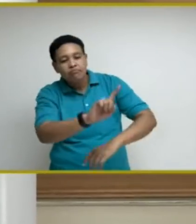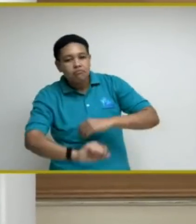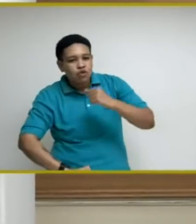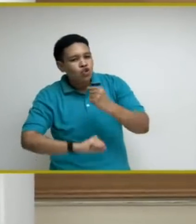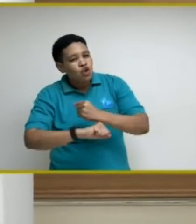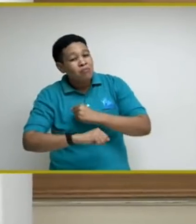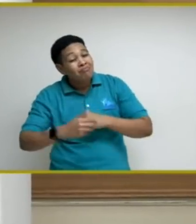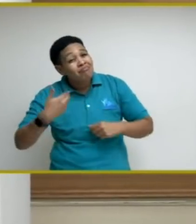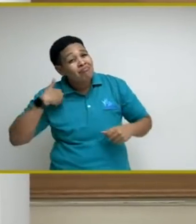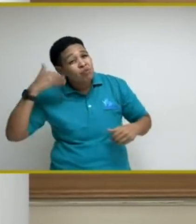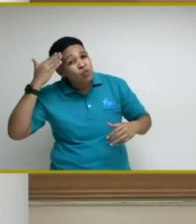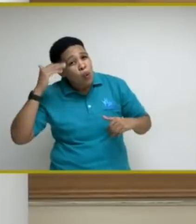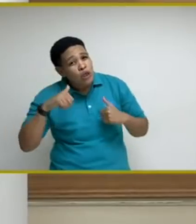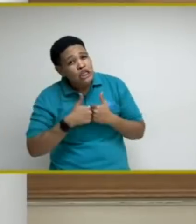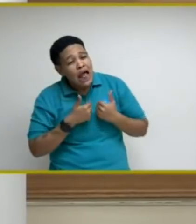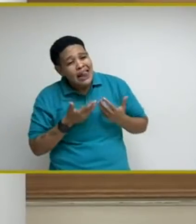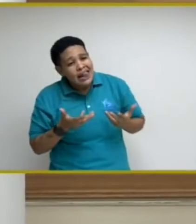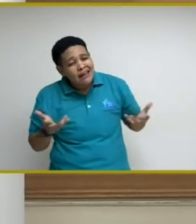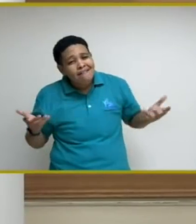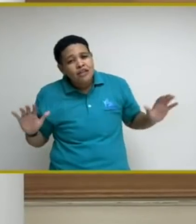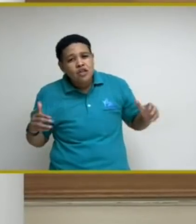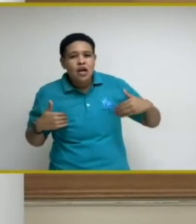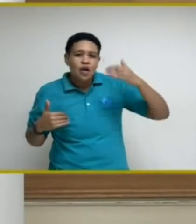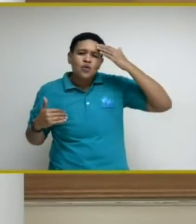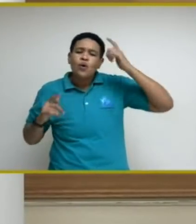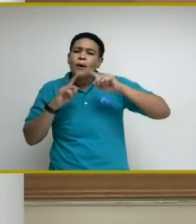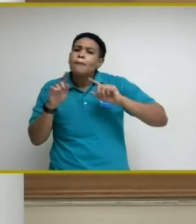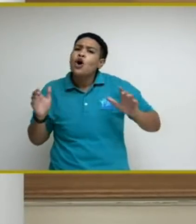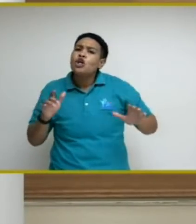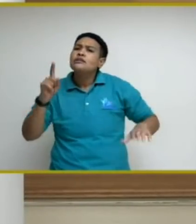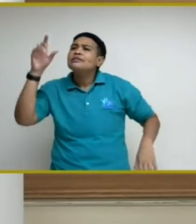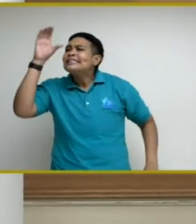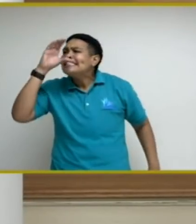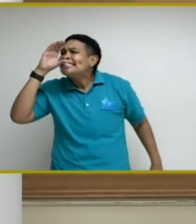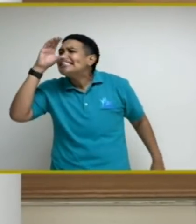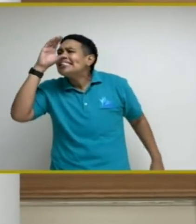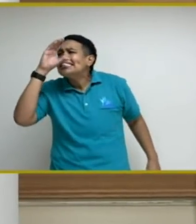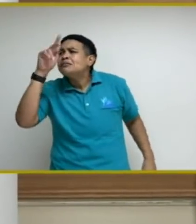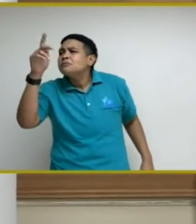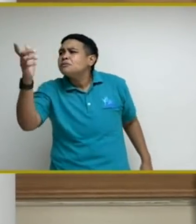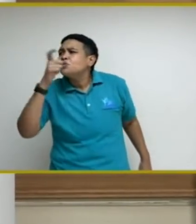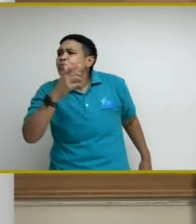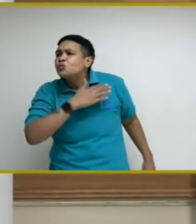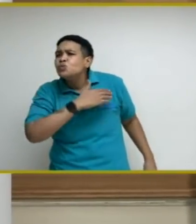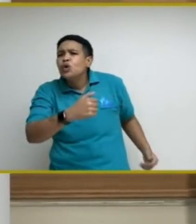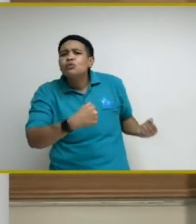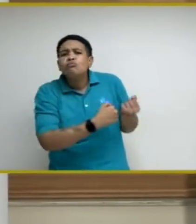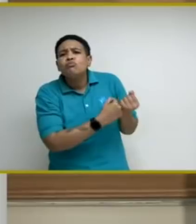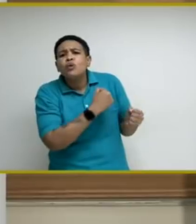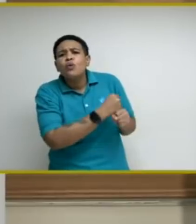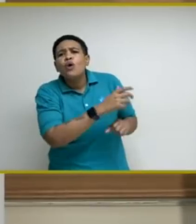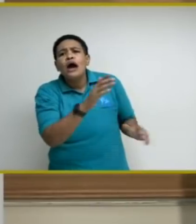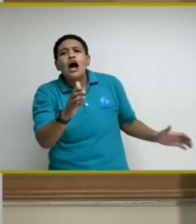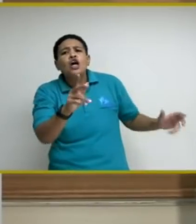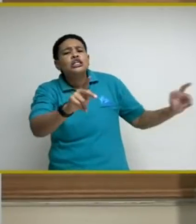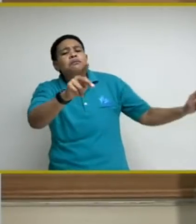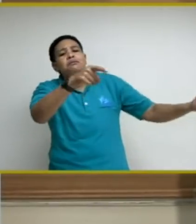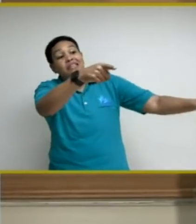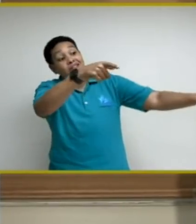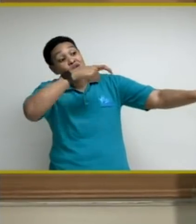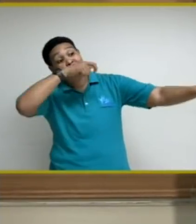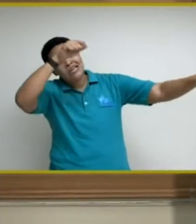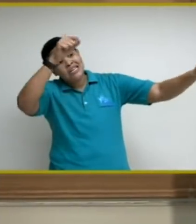recruiting. But we want to encourage them to continue to pursue this, and encourage persons who